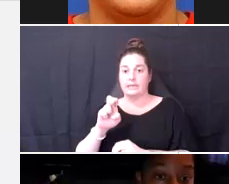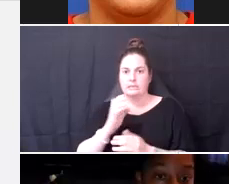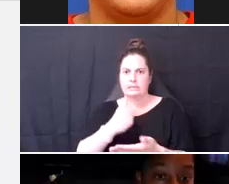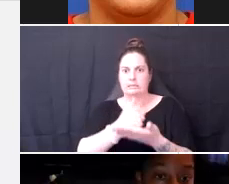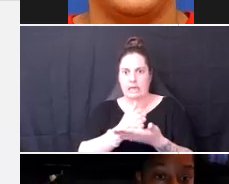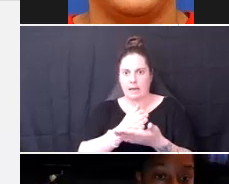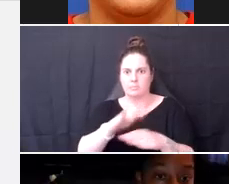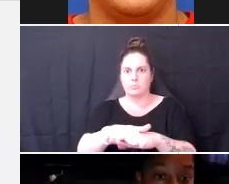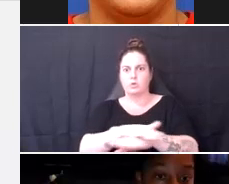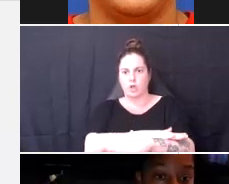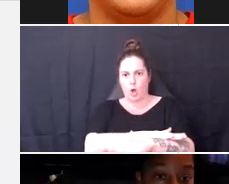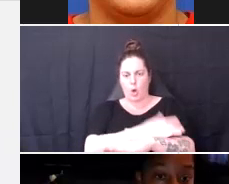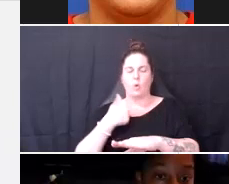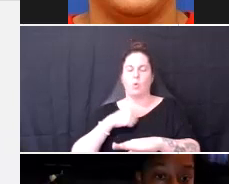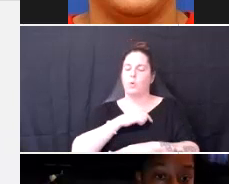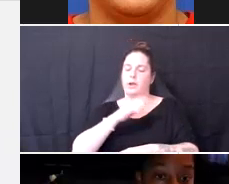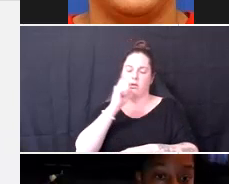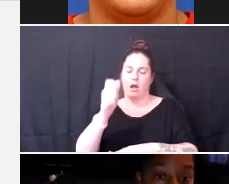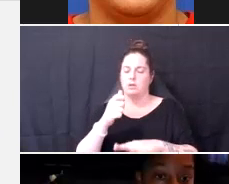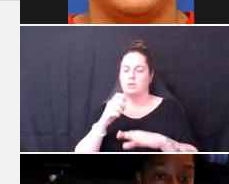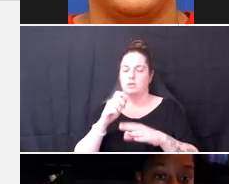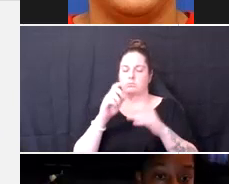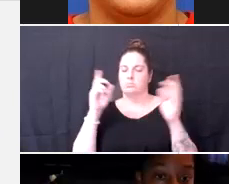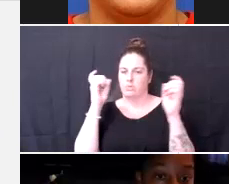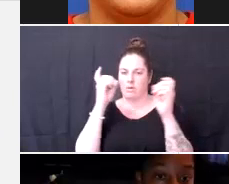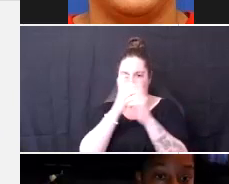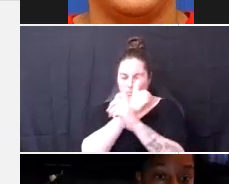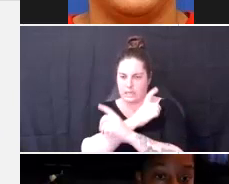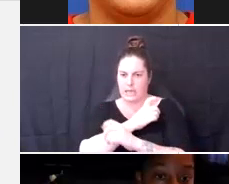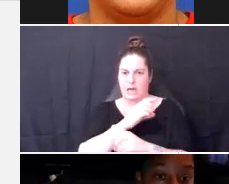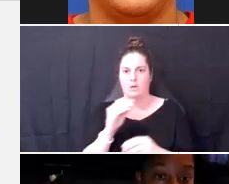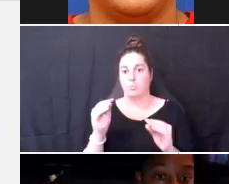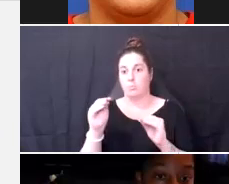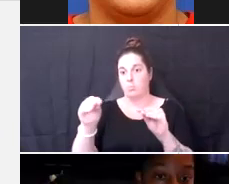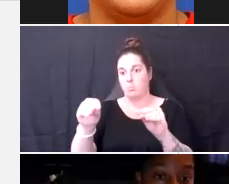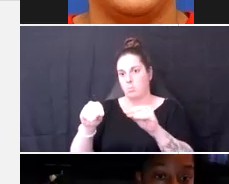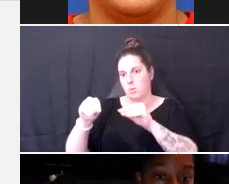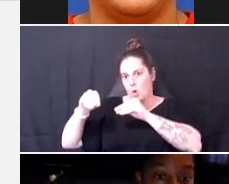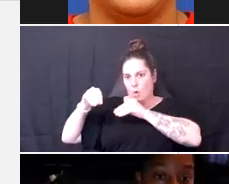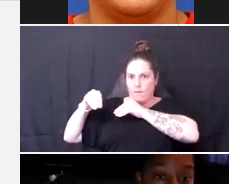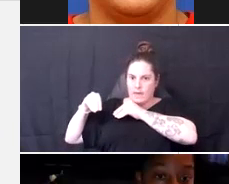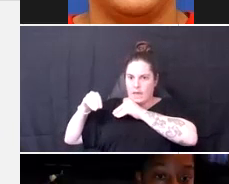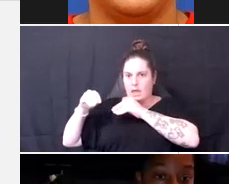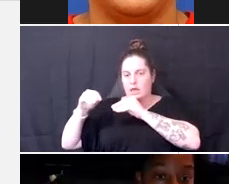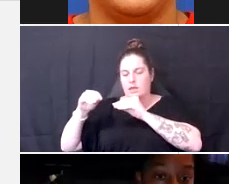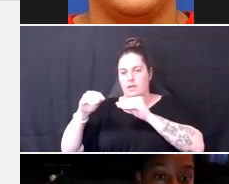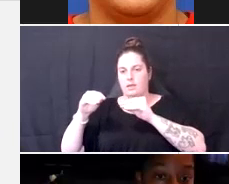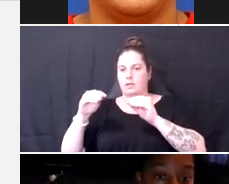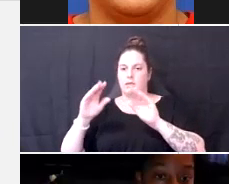all these different exotic combinations, like you're moving backwards and hitting the accelerator